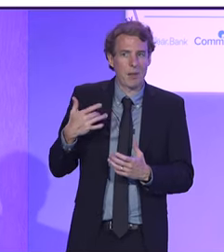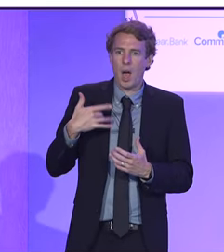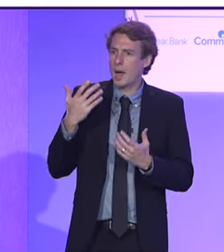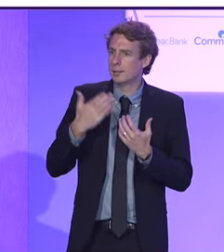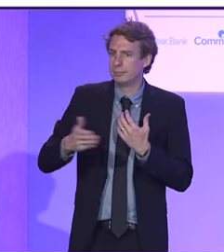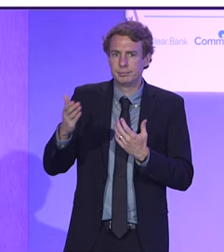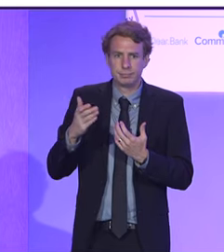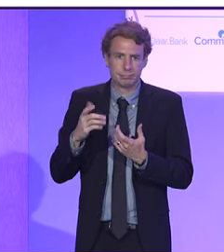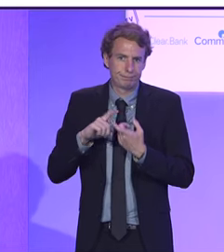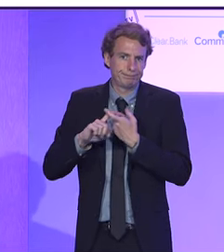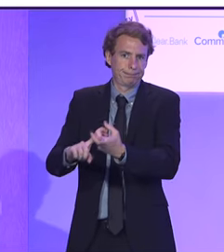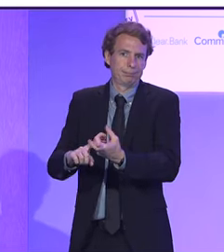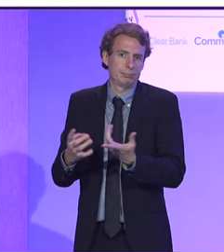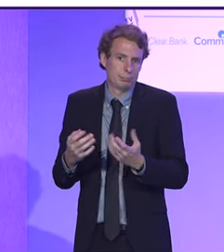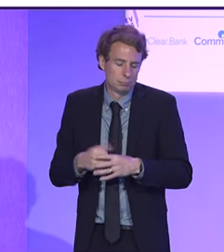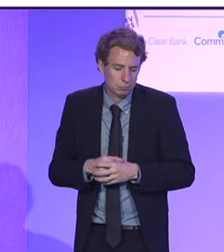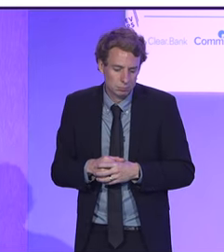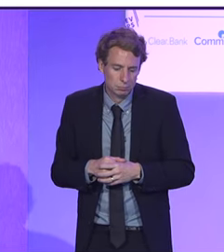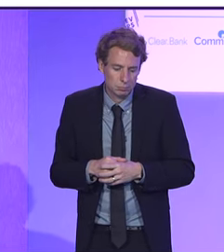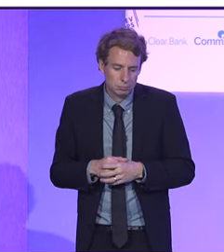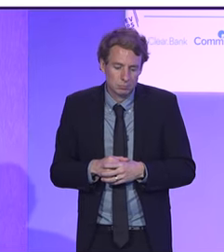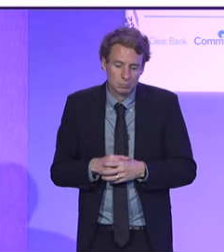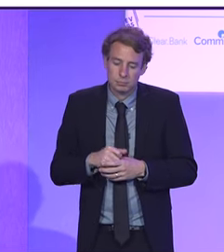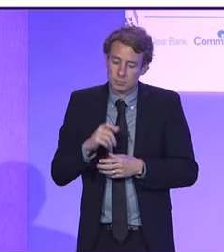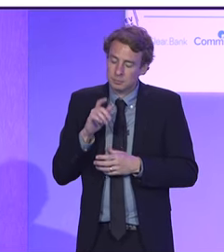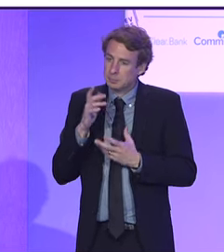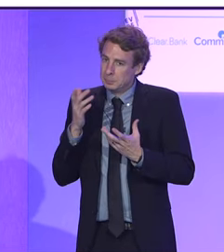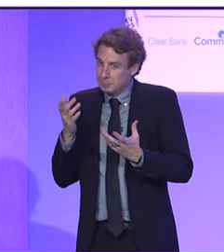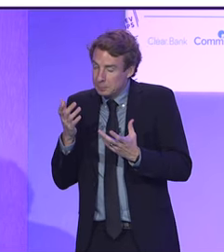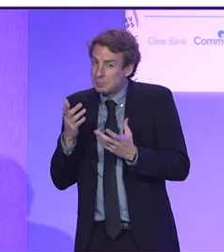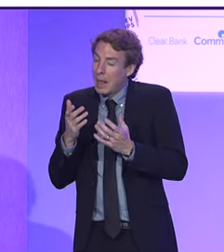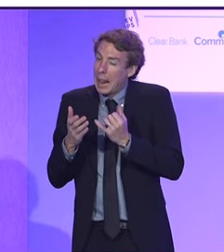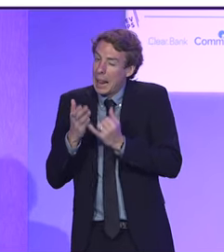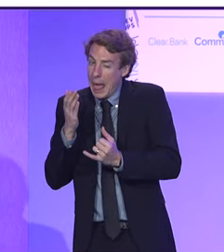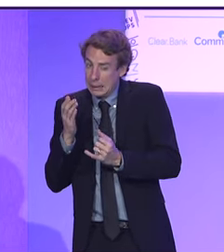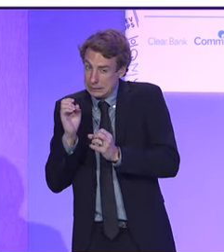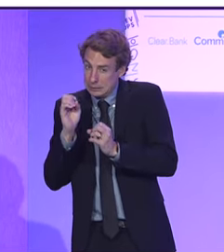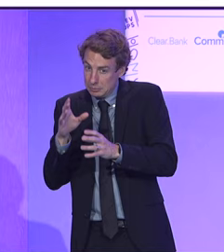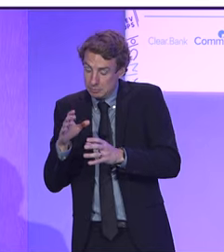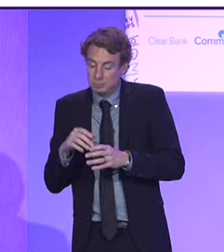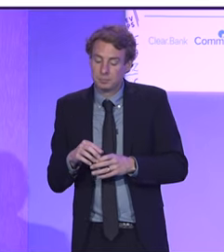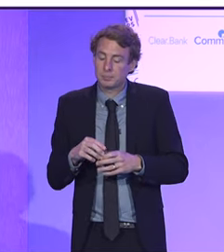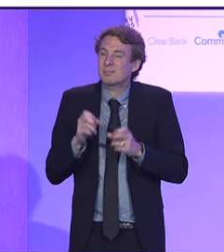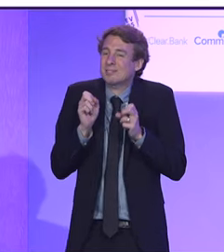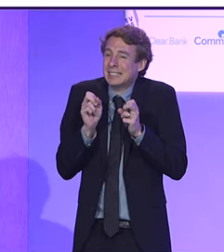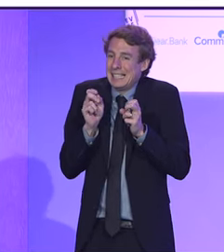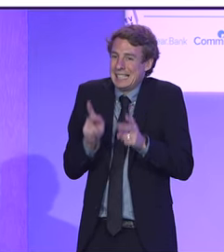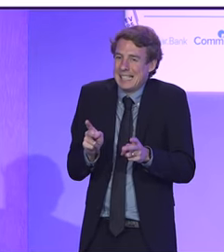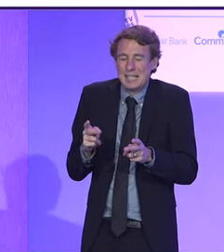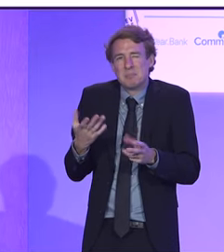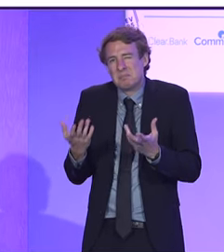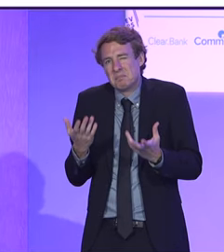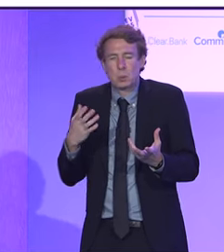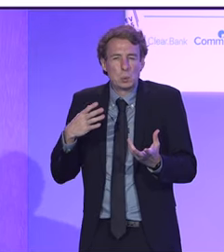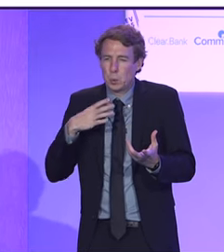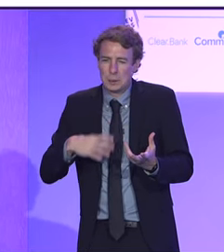And then finally, there is something that is not necessary to be for a system to be considered a system. It's something that